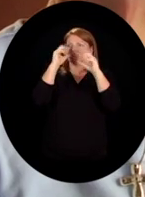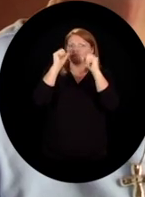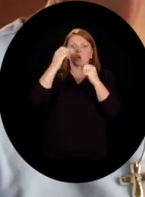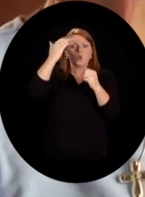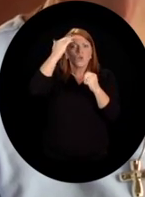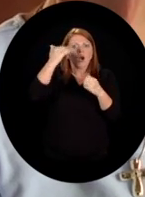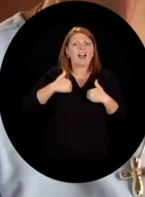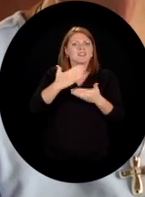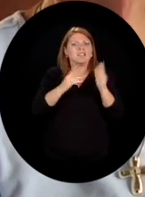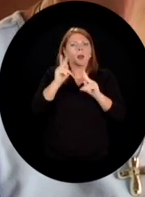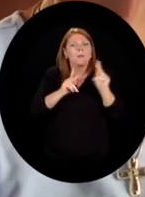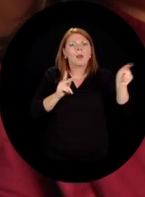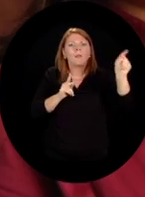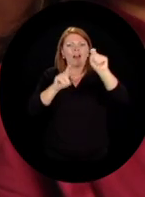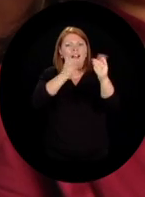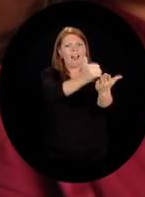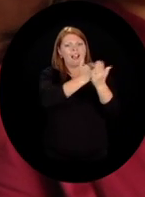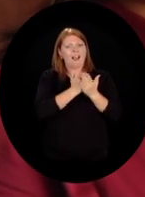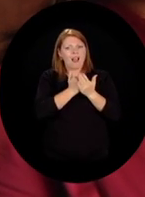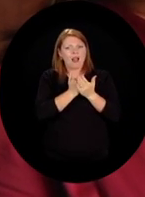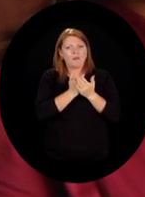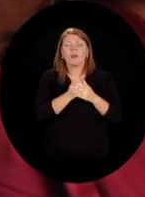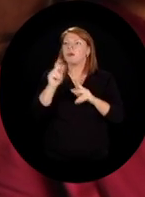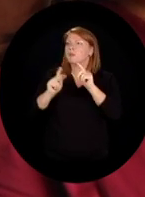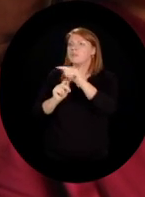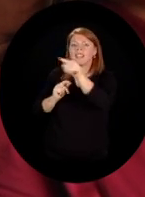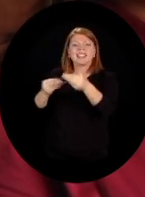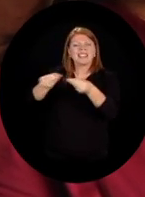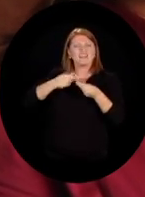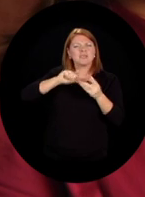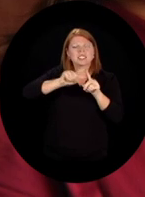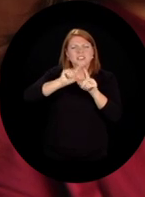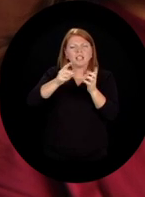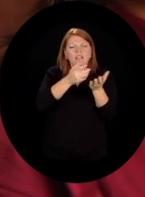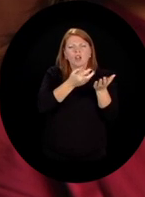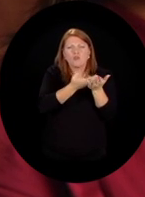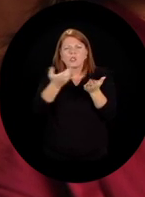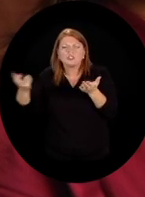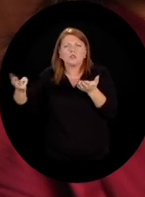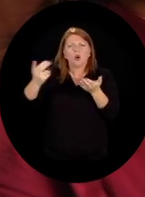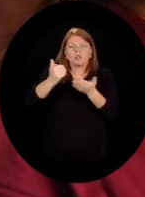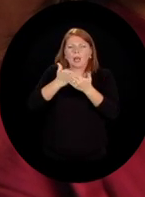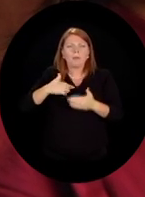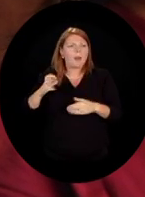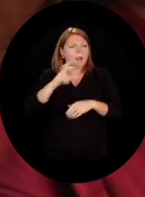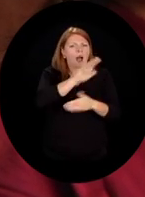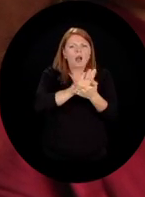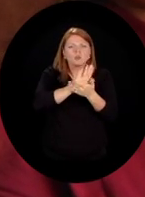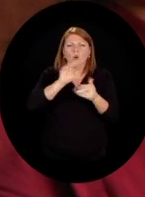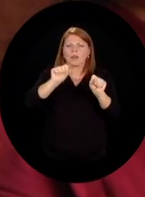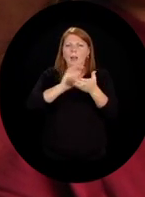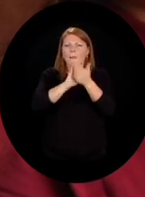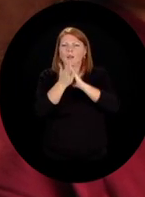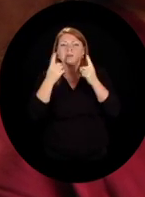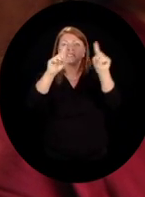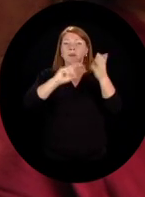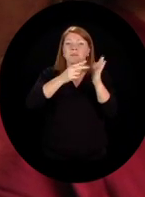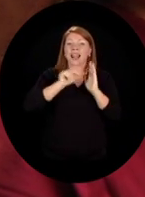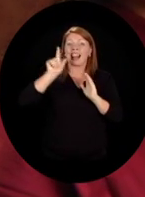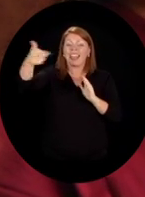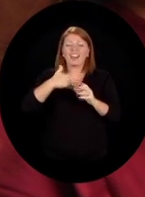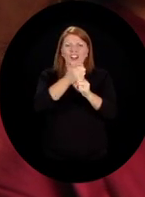that there were people there who could help us. When they gave me all the resources I needed to go to school and be successful, every A that I got